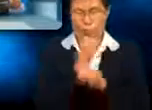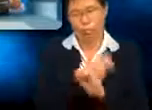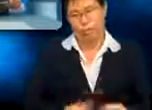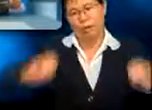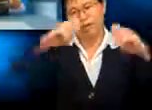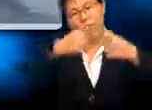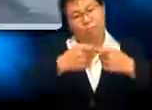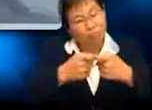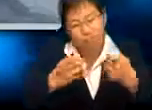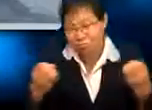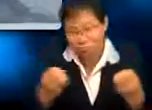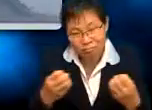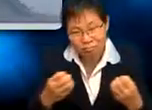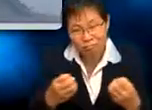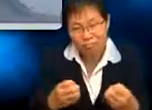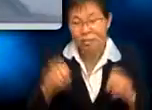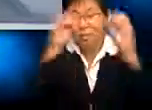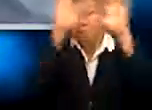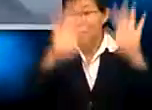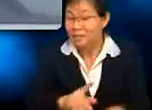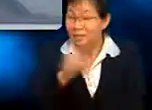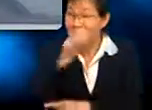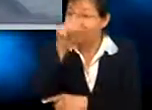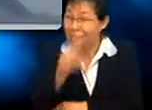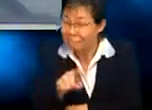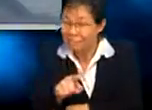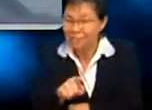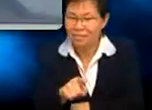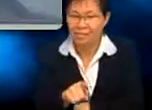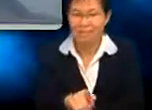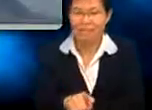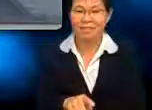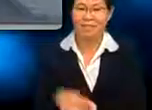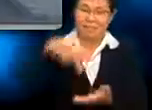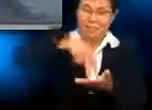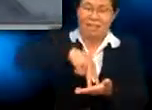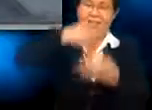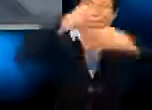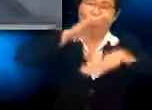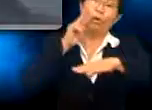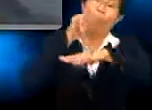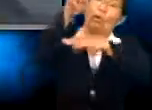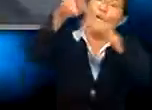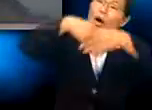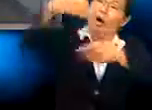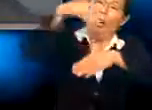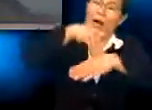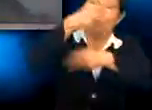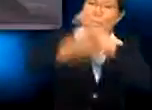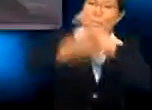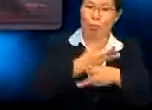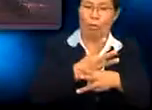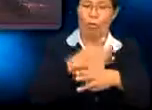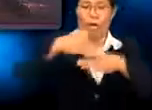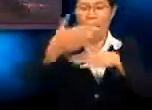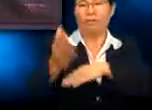it? It's magical, isn't it? Just stand at the window and look outside at the world